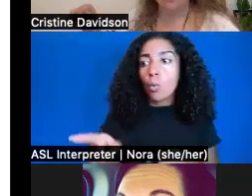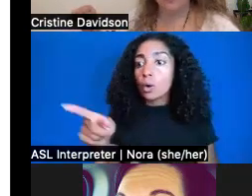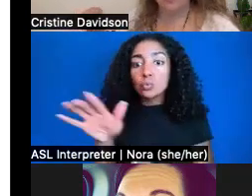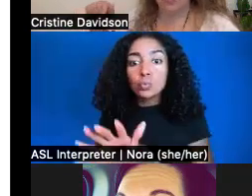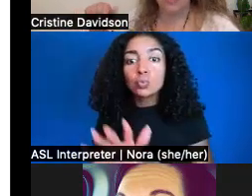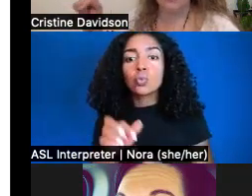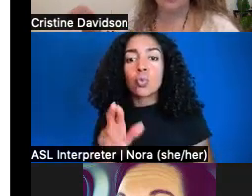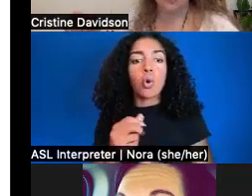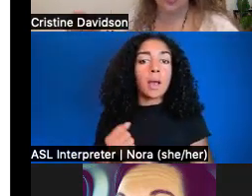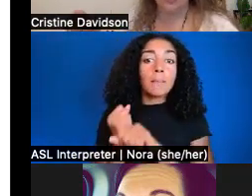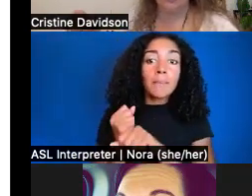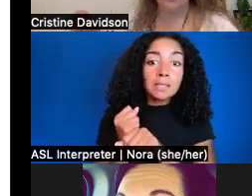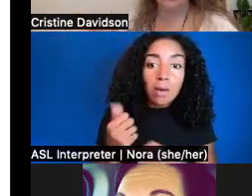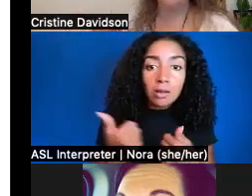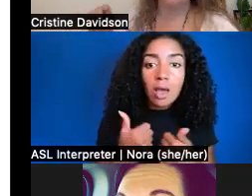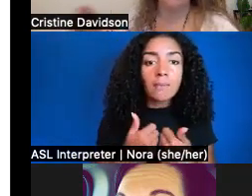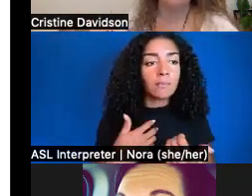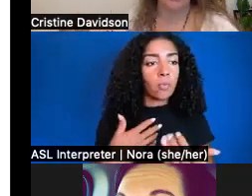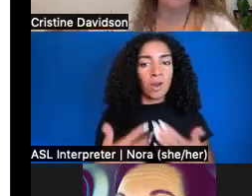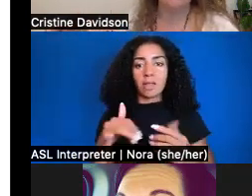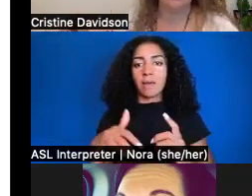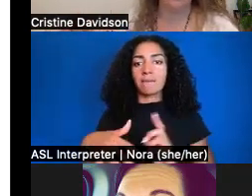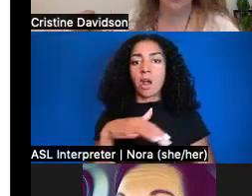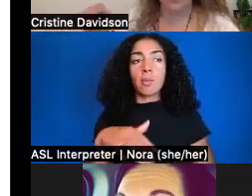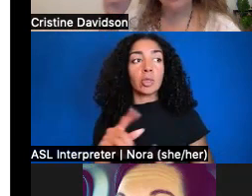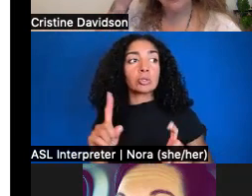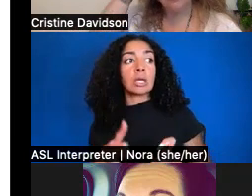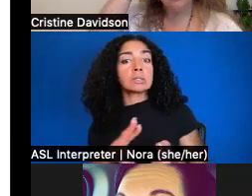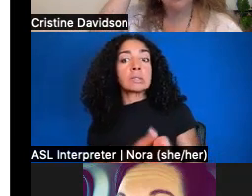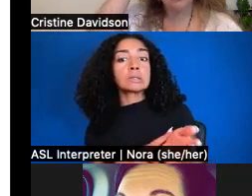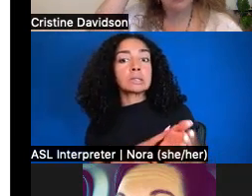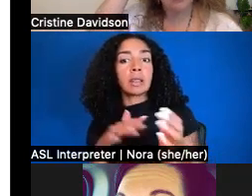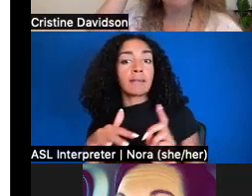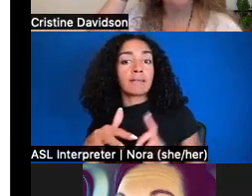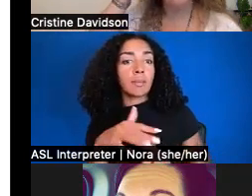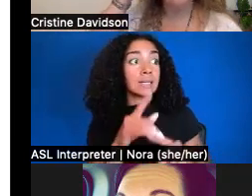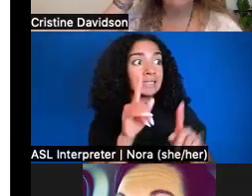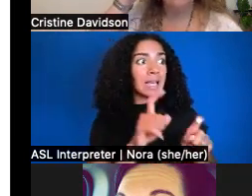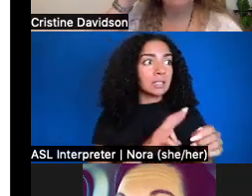the environment and they're testing the child. They're testing the response around them.